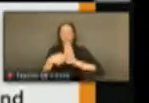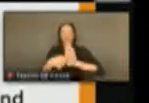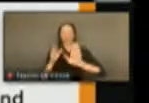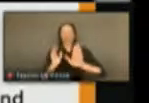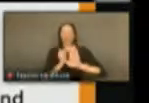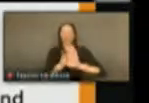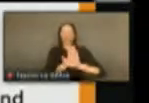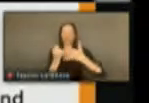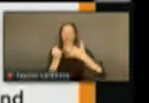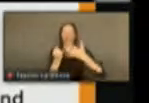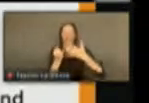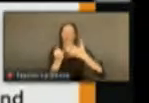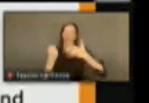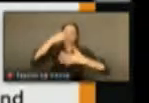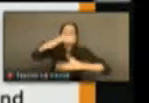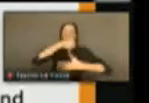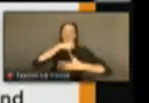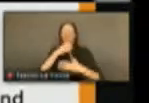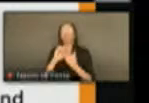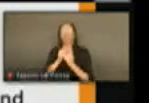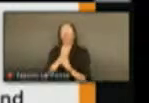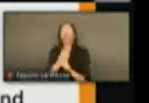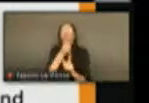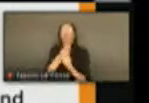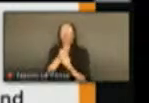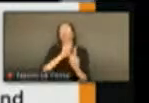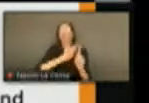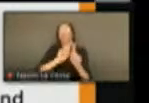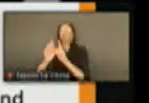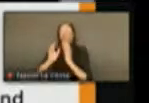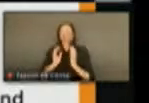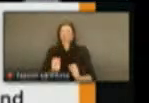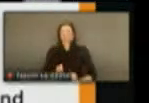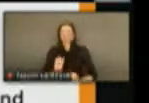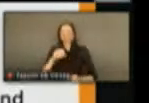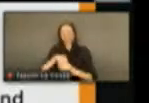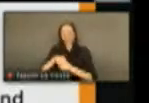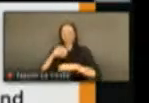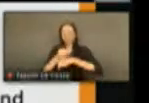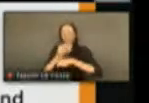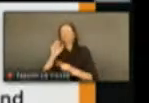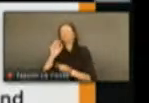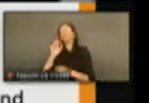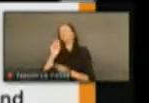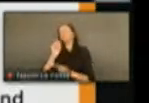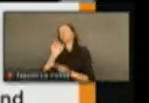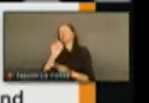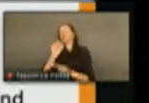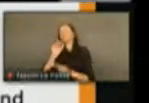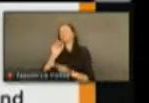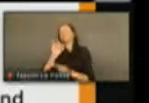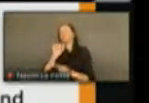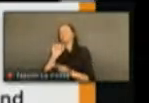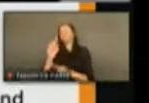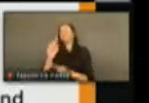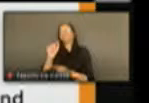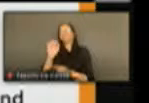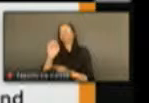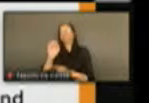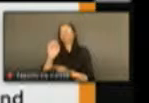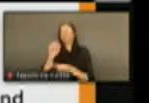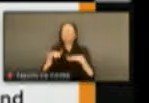County's residents. It is what helps us achieve our mission of delivering excellent